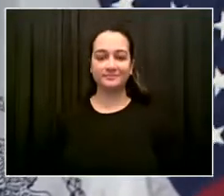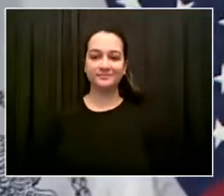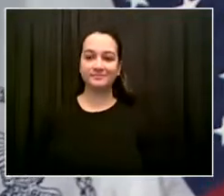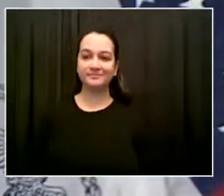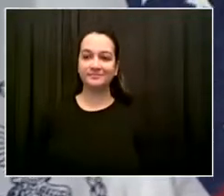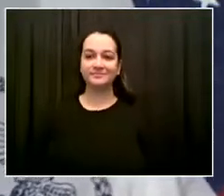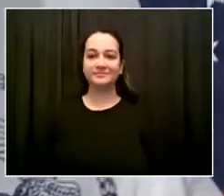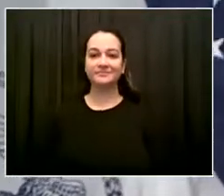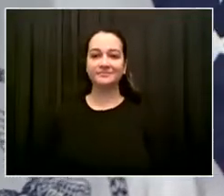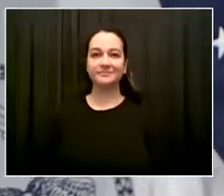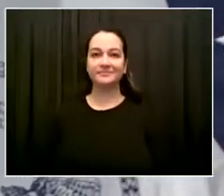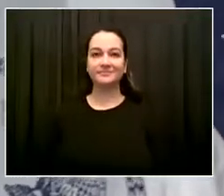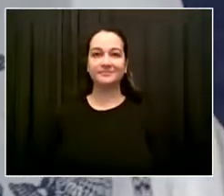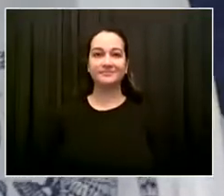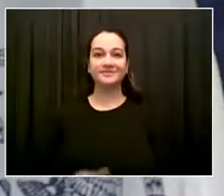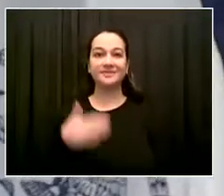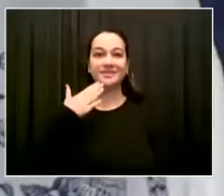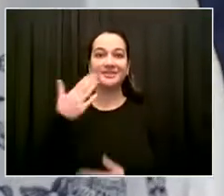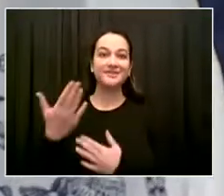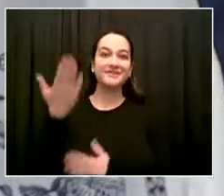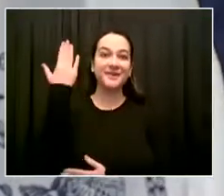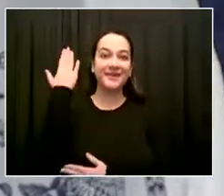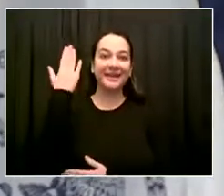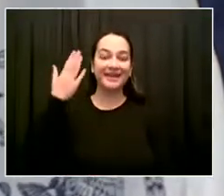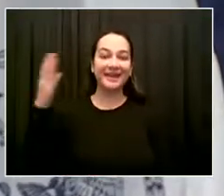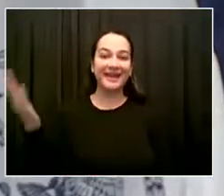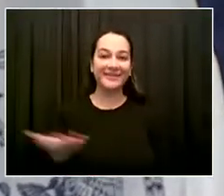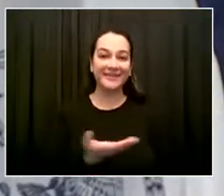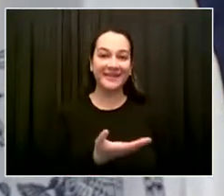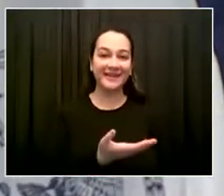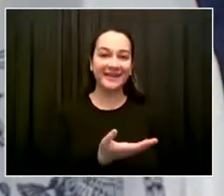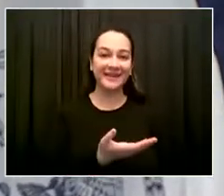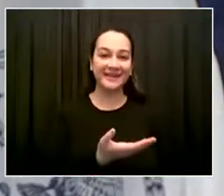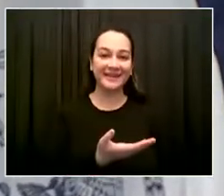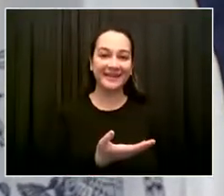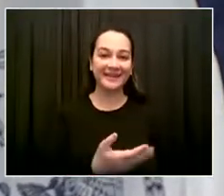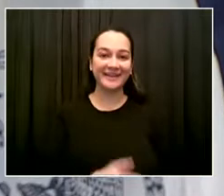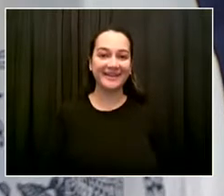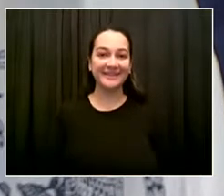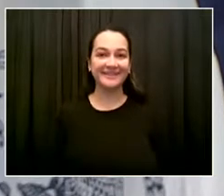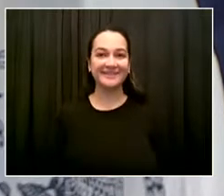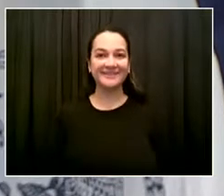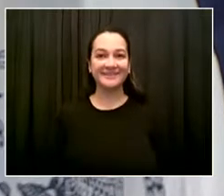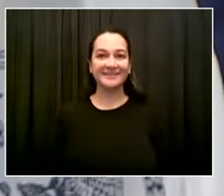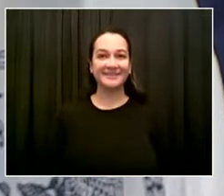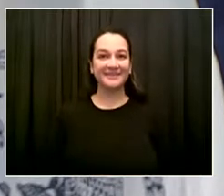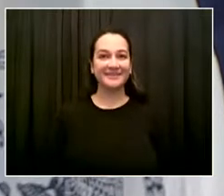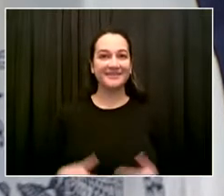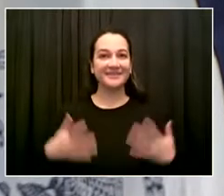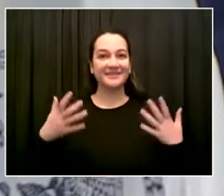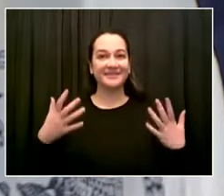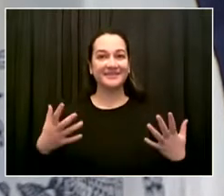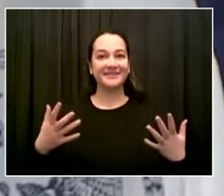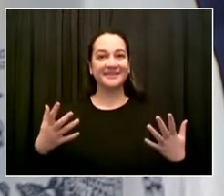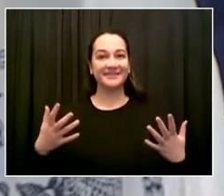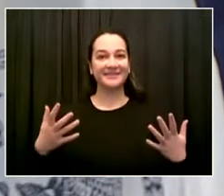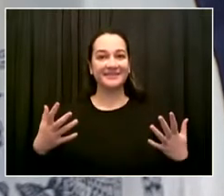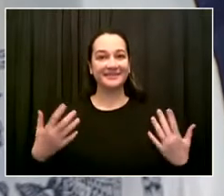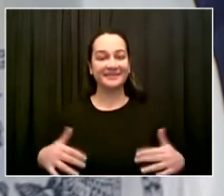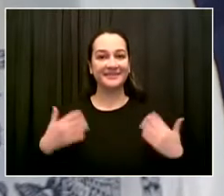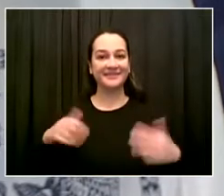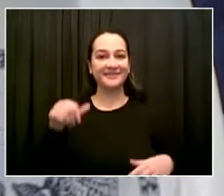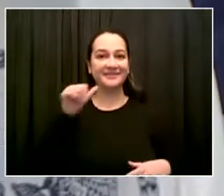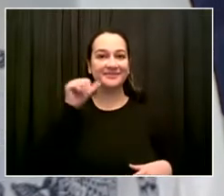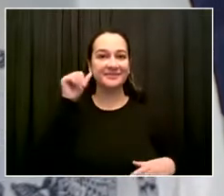Well, good morning, everyone. And let me tell you, I started my morning on a very inspirational note. I was out in Brooklyn with the